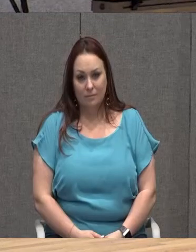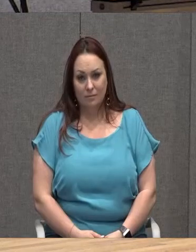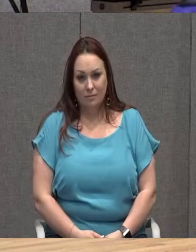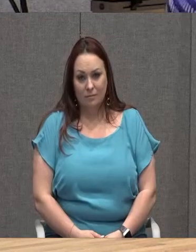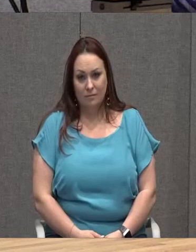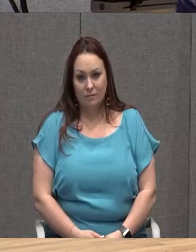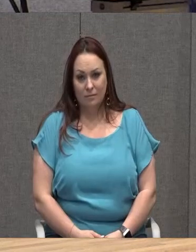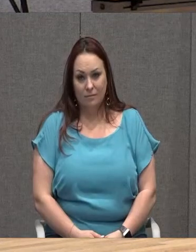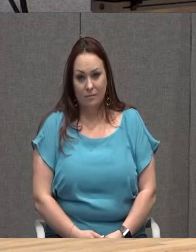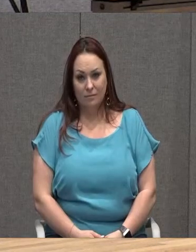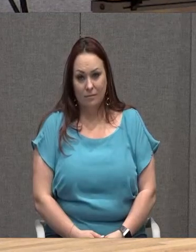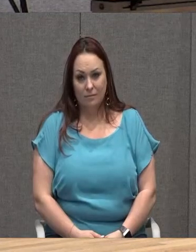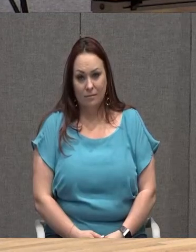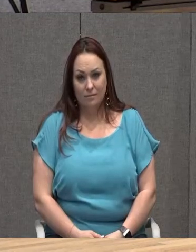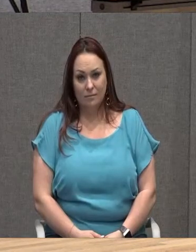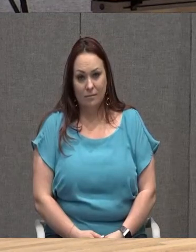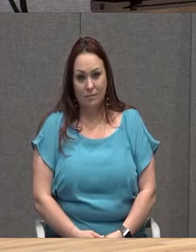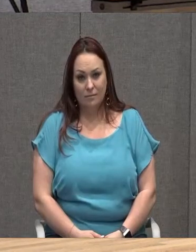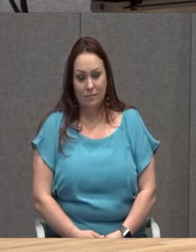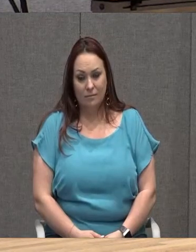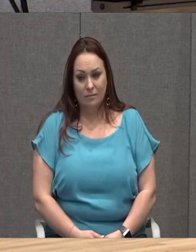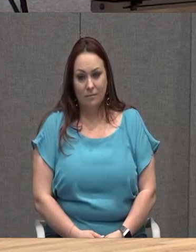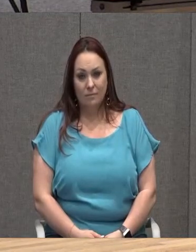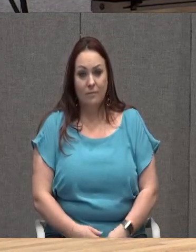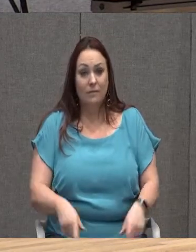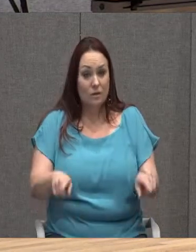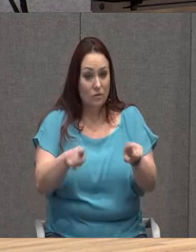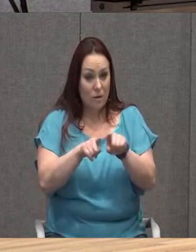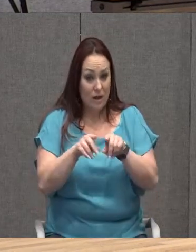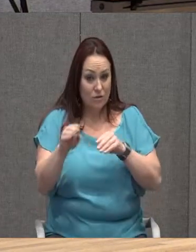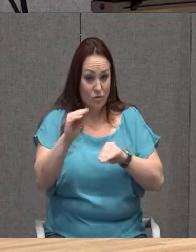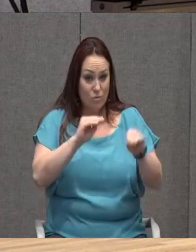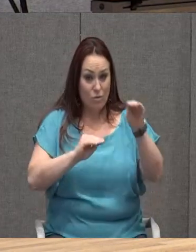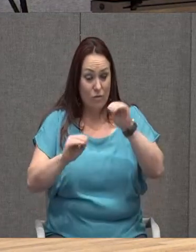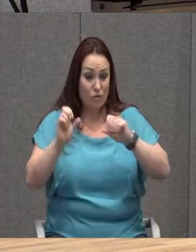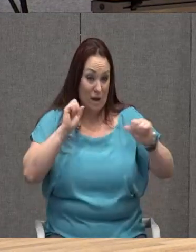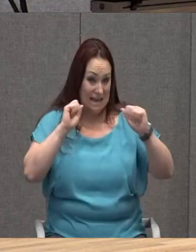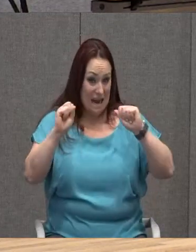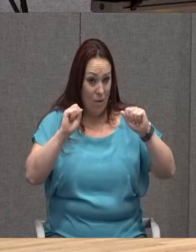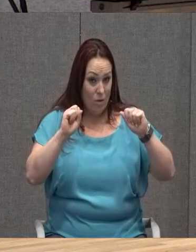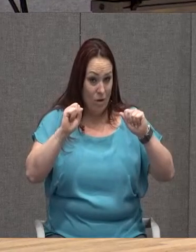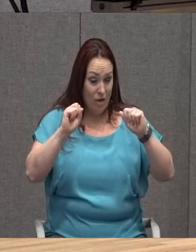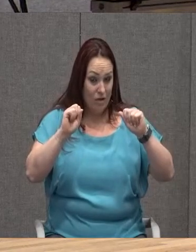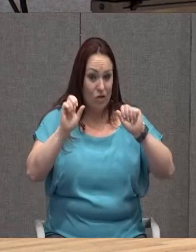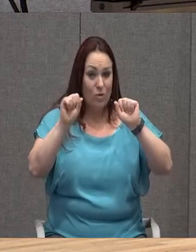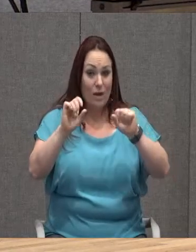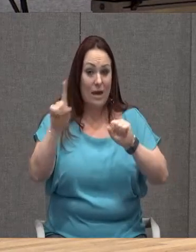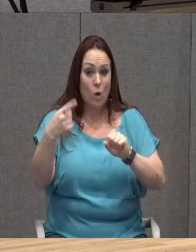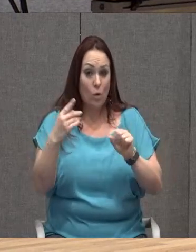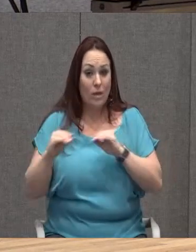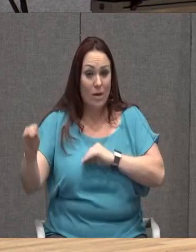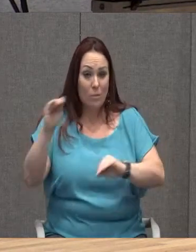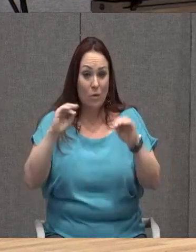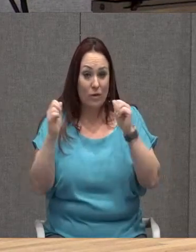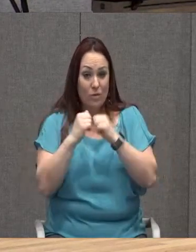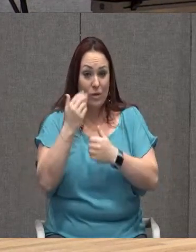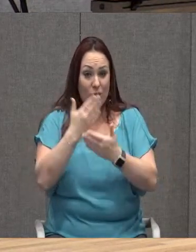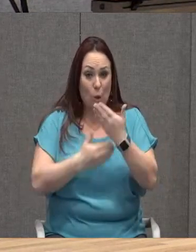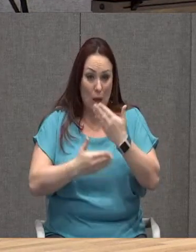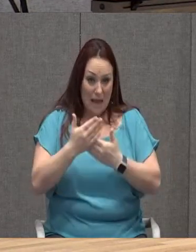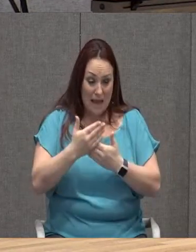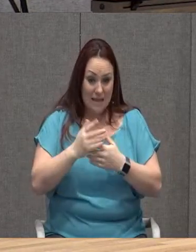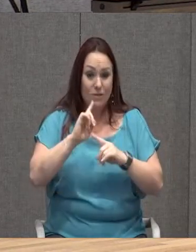la toalla. So as you move your towel, you can only move it with your hands when your feet are on the